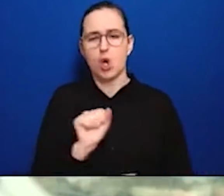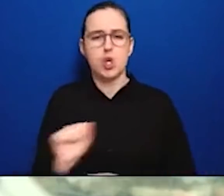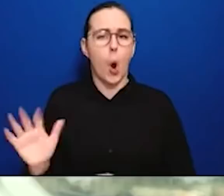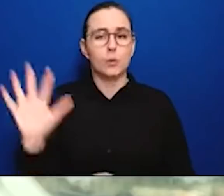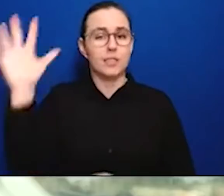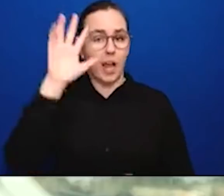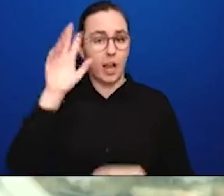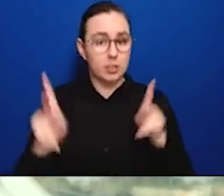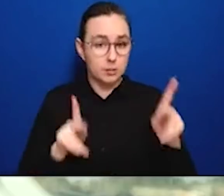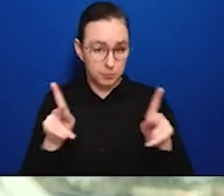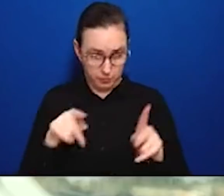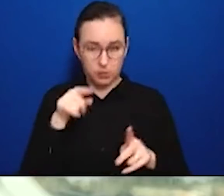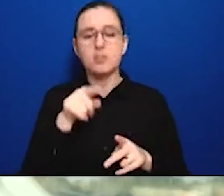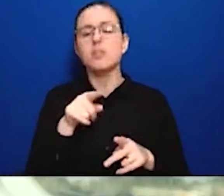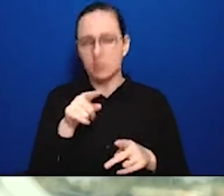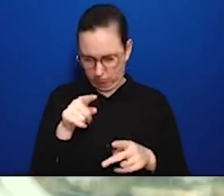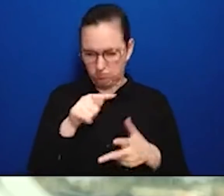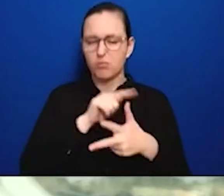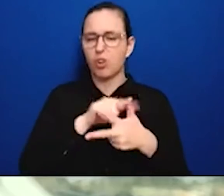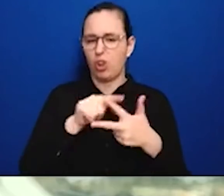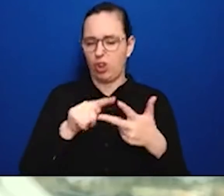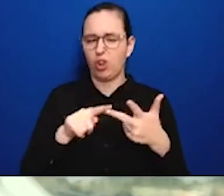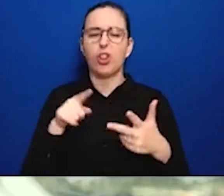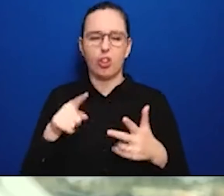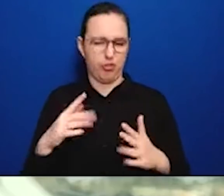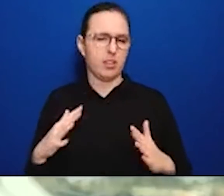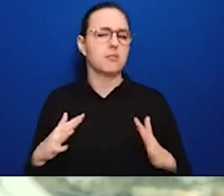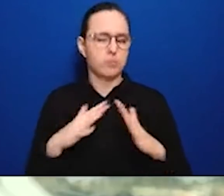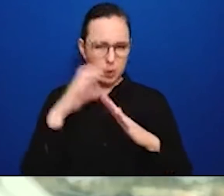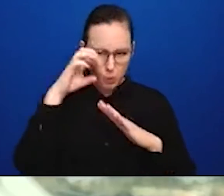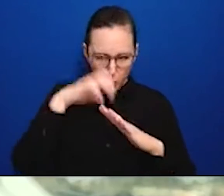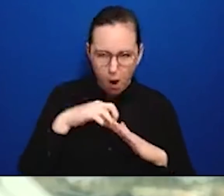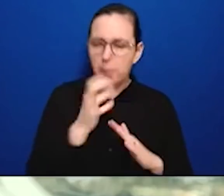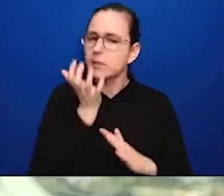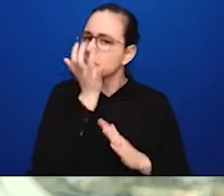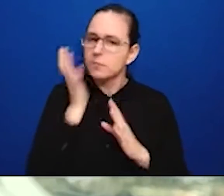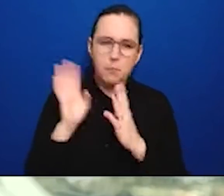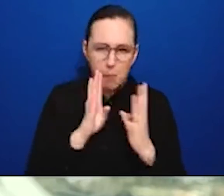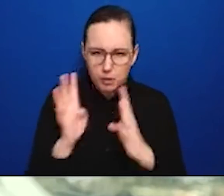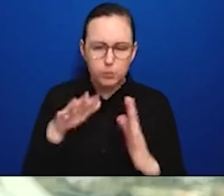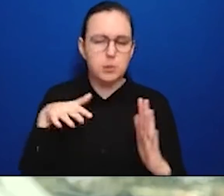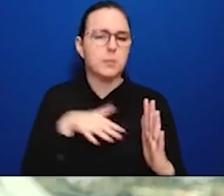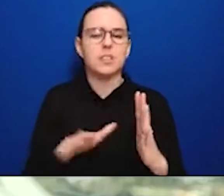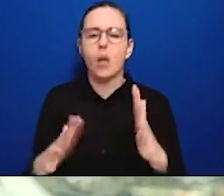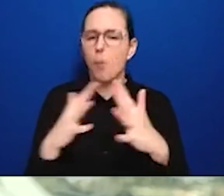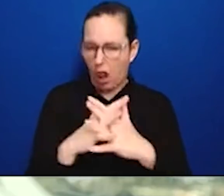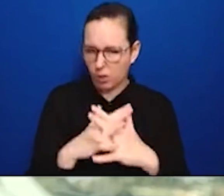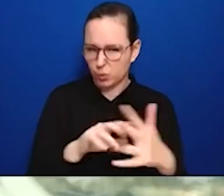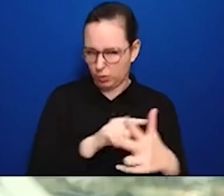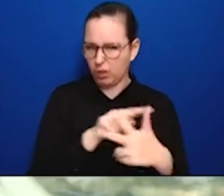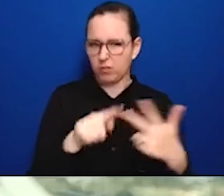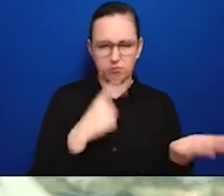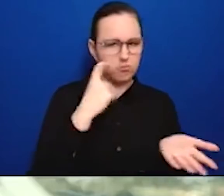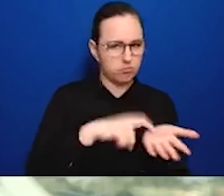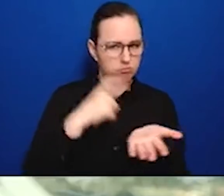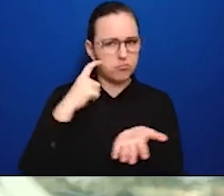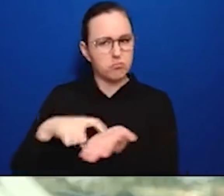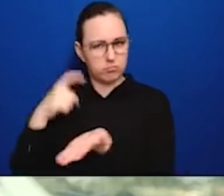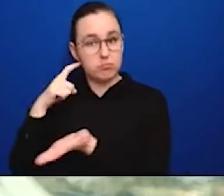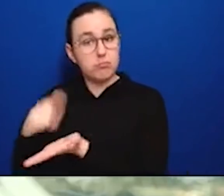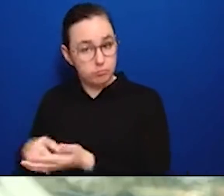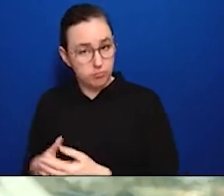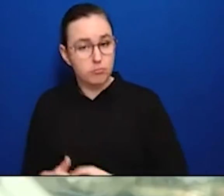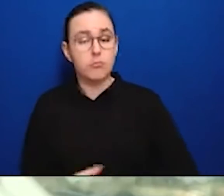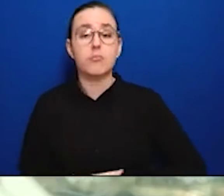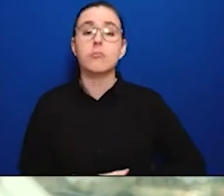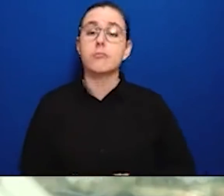nations. Earlier this week, Dr. Henry announced temporary orders to help us address the sudden surge of COVID-19 case counts